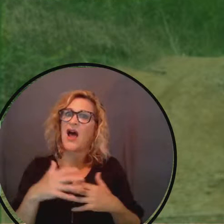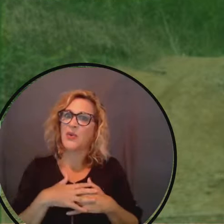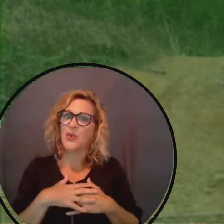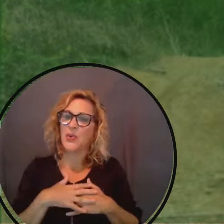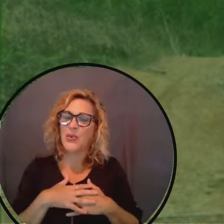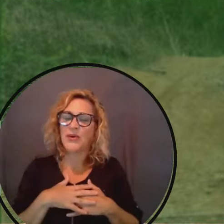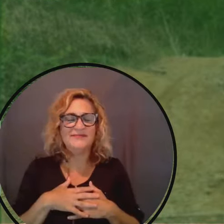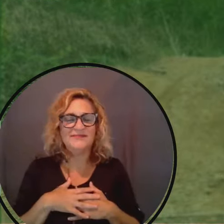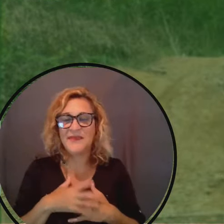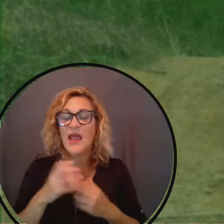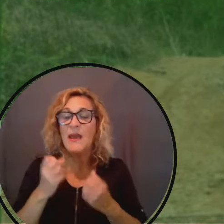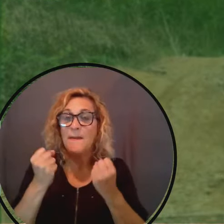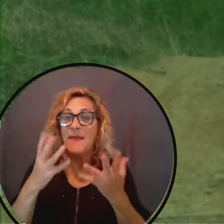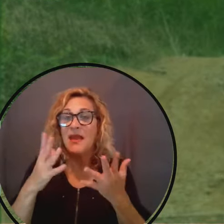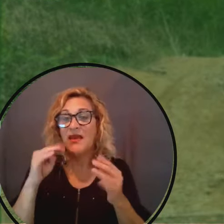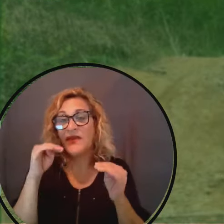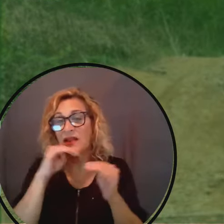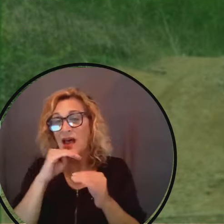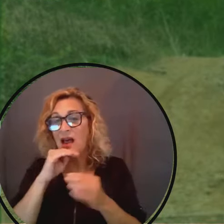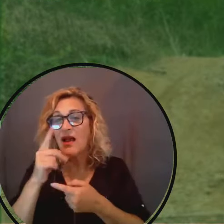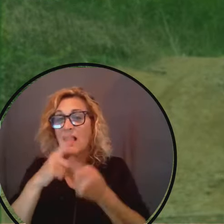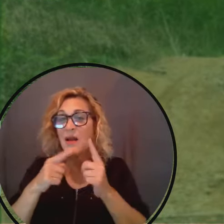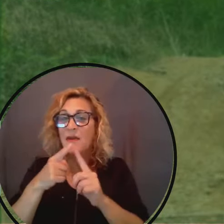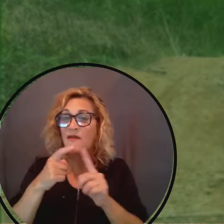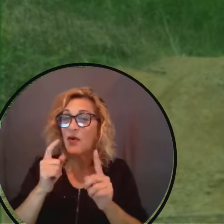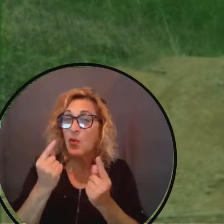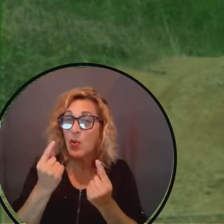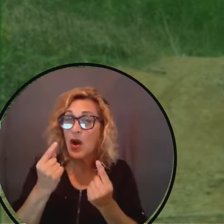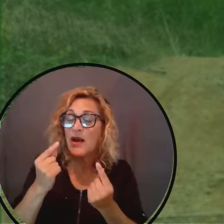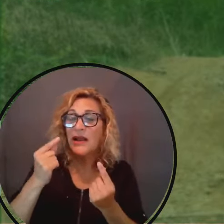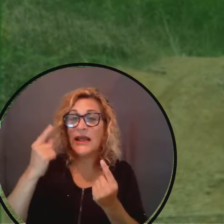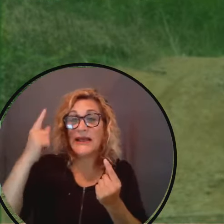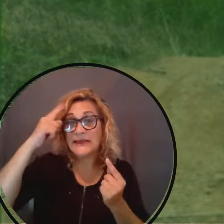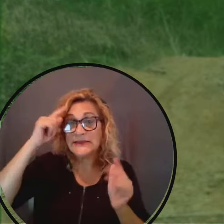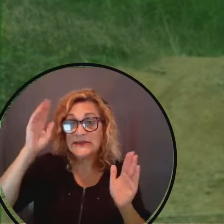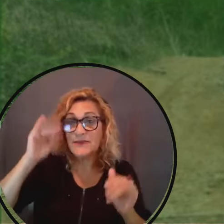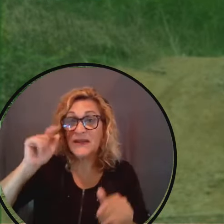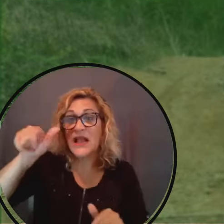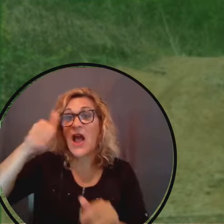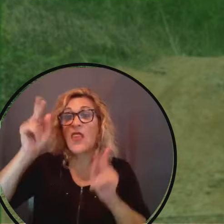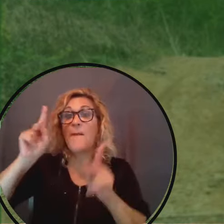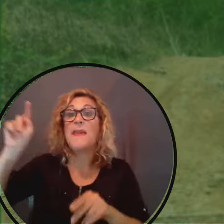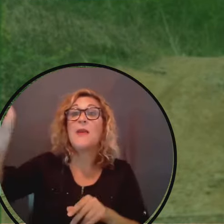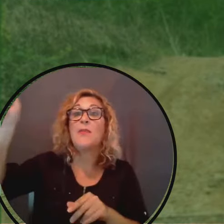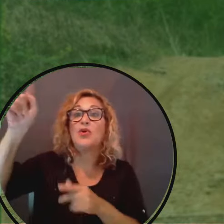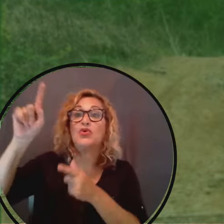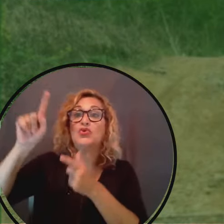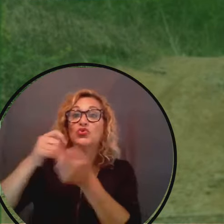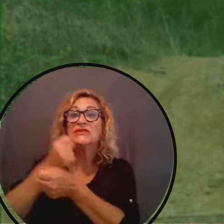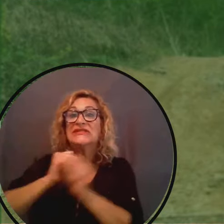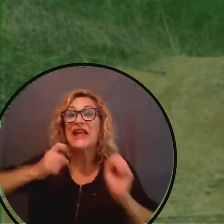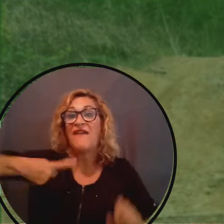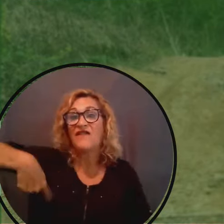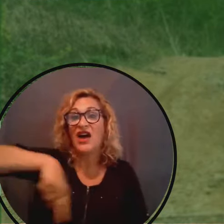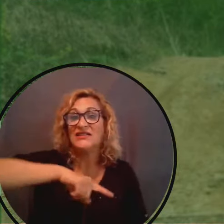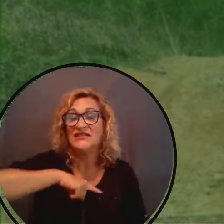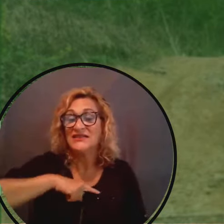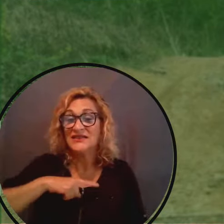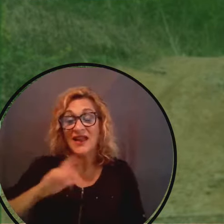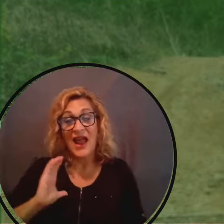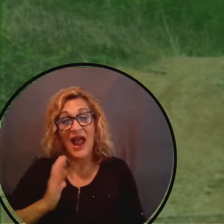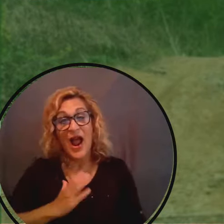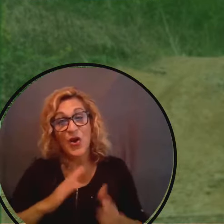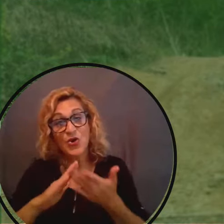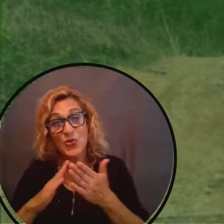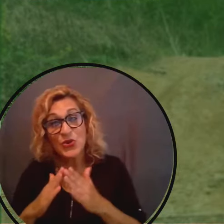of this mythology is about expecting somebody else to save us. And our communities know that it's on us to